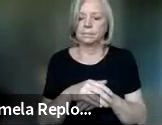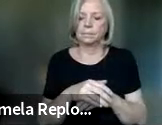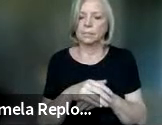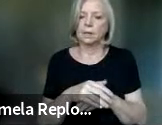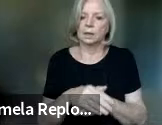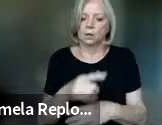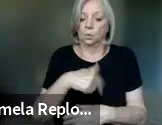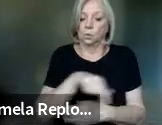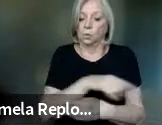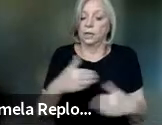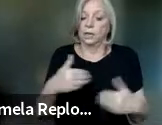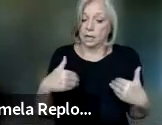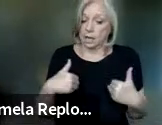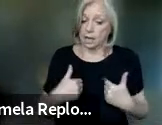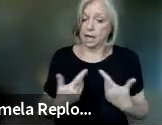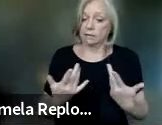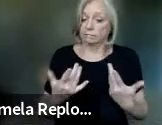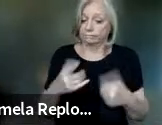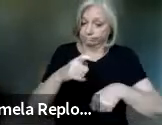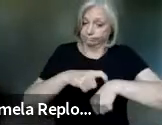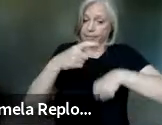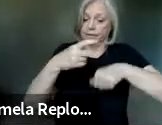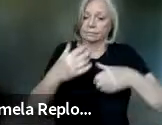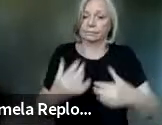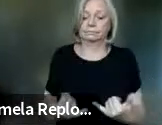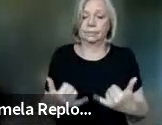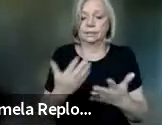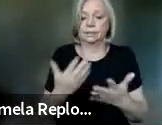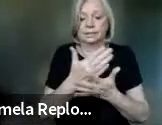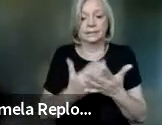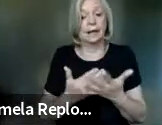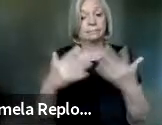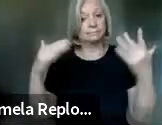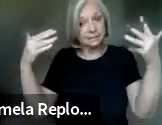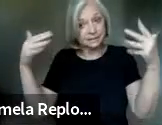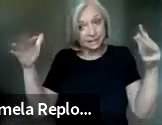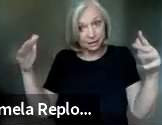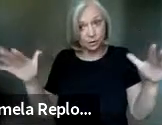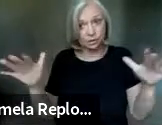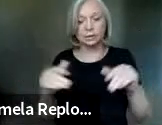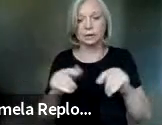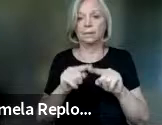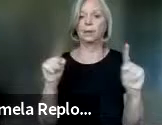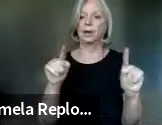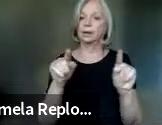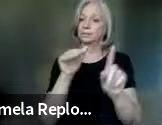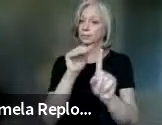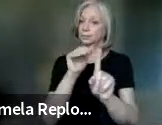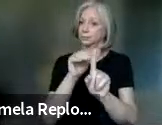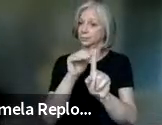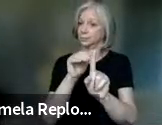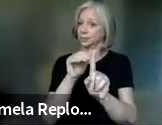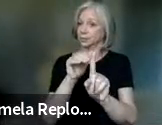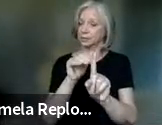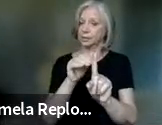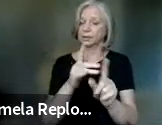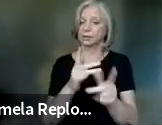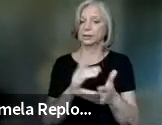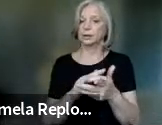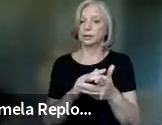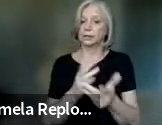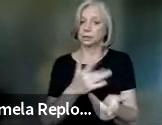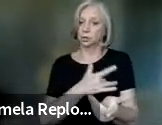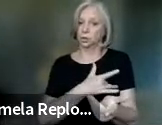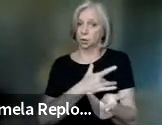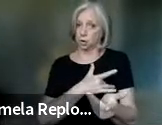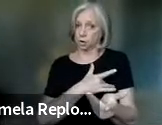in this pandemic where there is some cause for celebration, I also want to encourage us to keep a place in our hearts